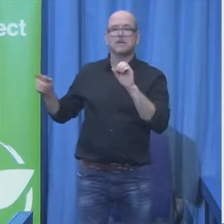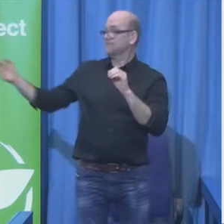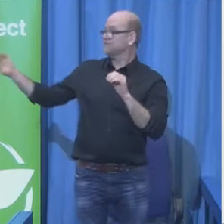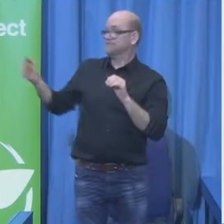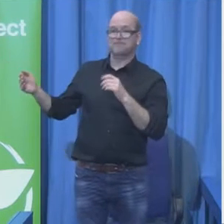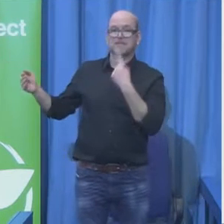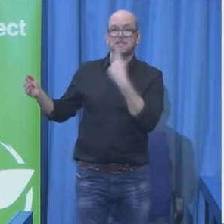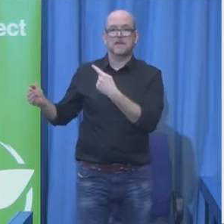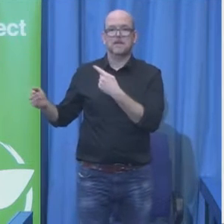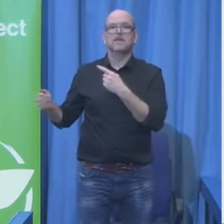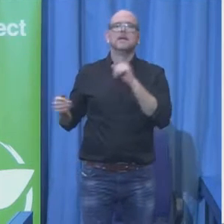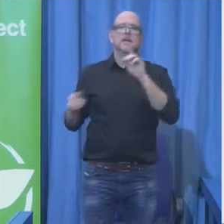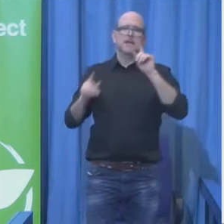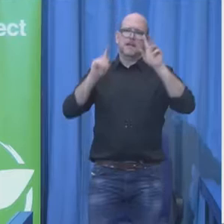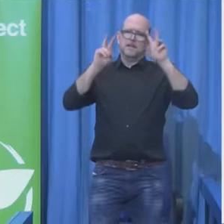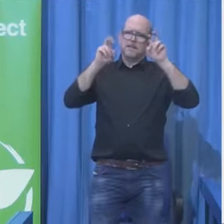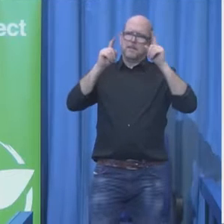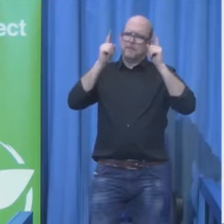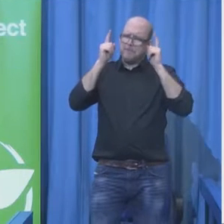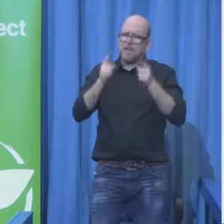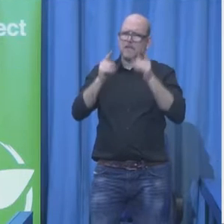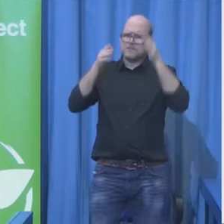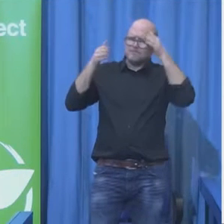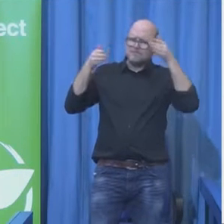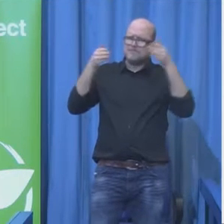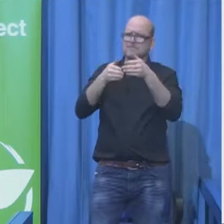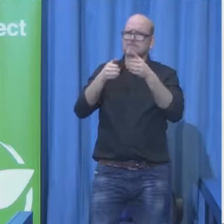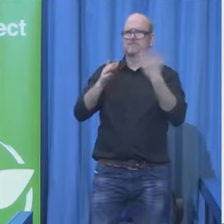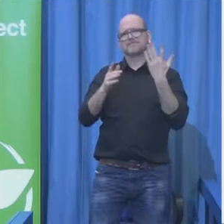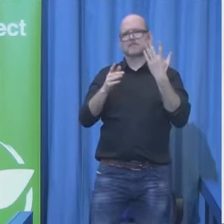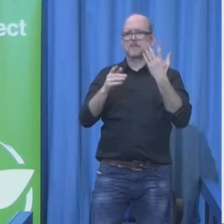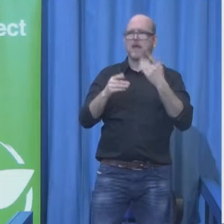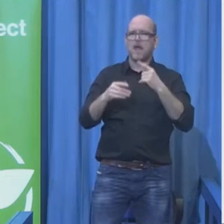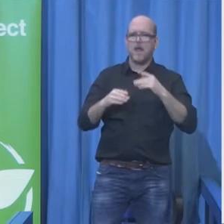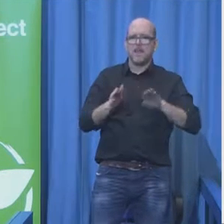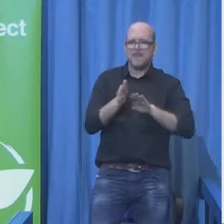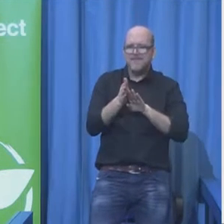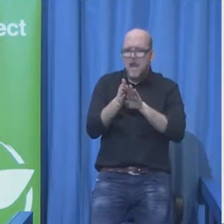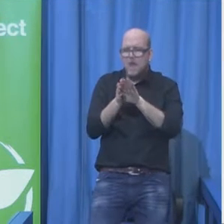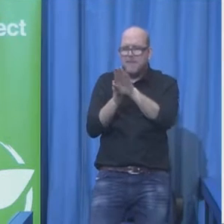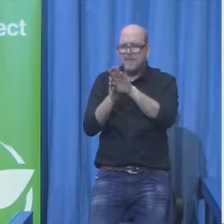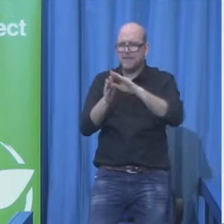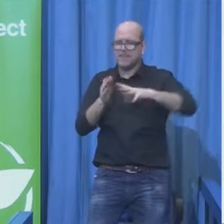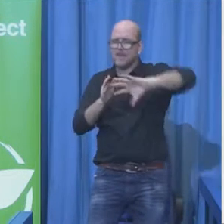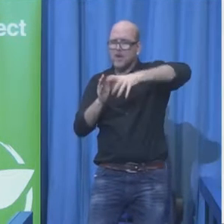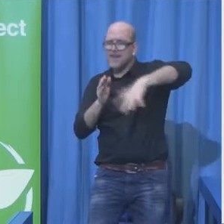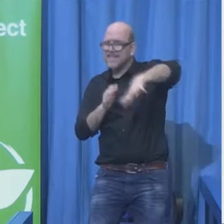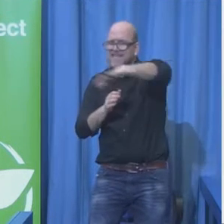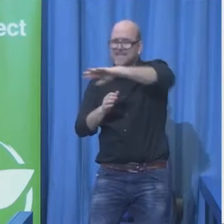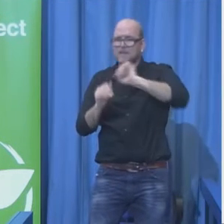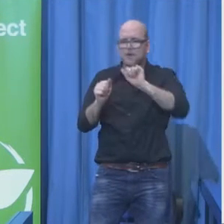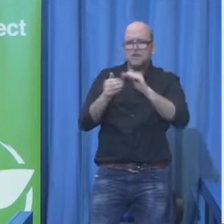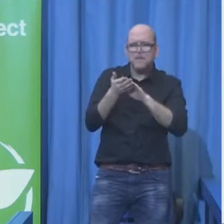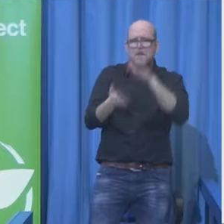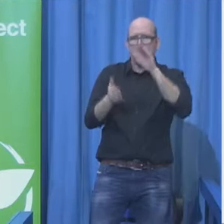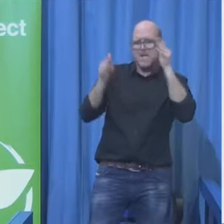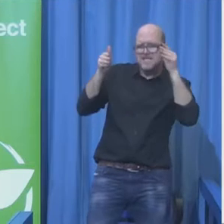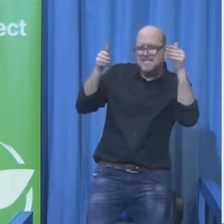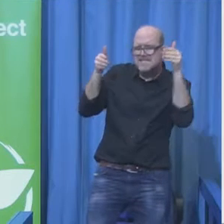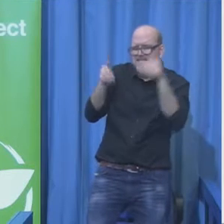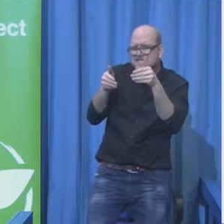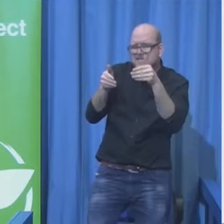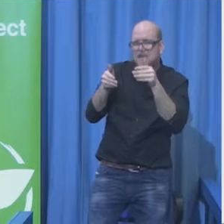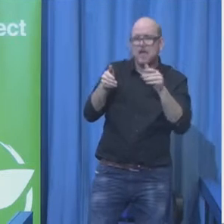emphasis on the Sustainable Development Goals. As far as we are concerned in the African Disability Forum, that's the only game in